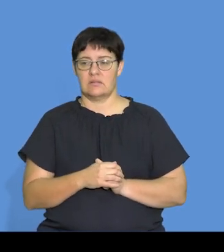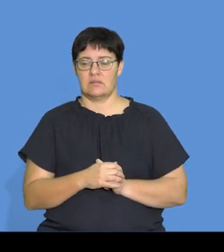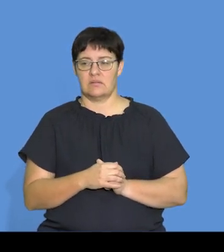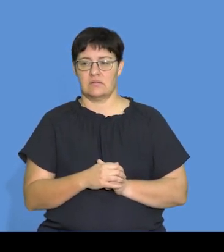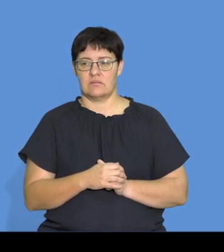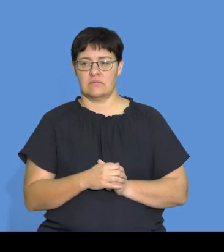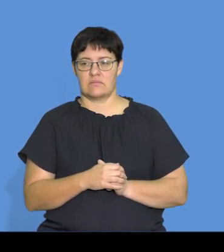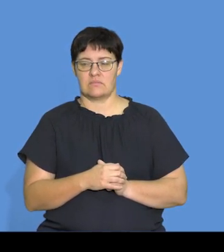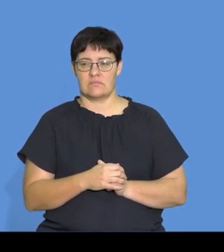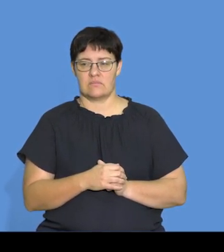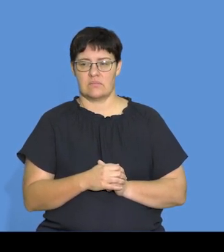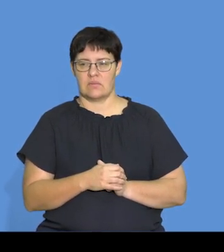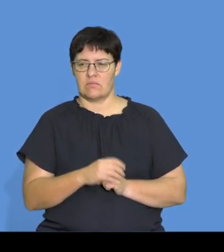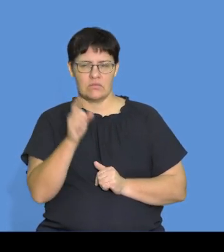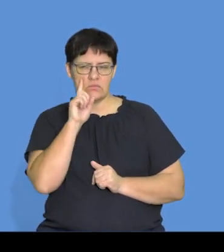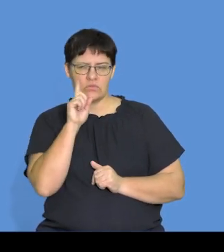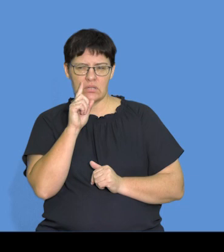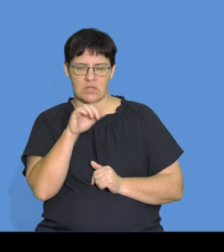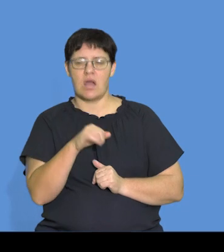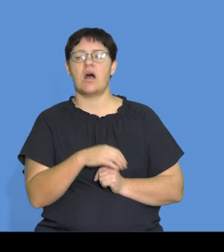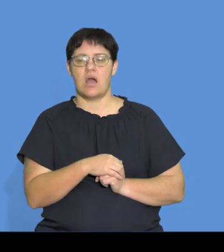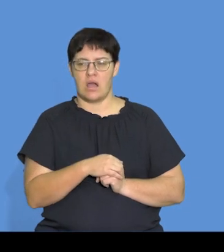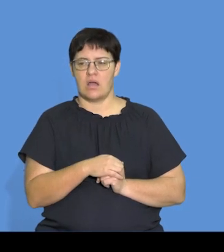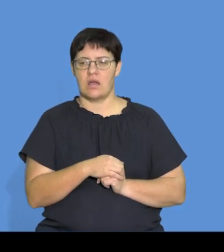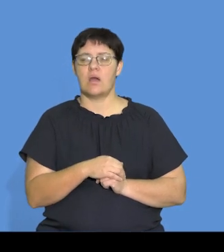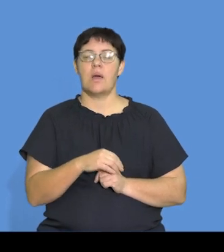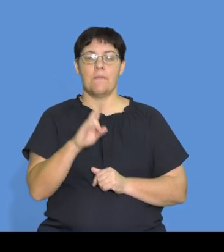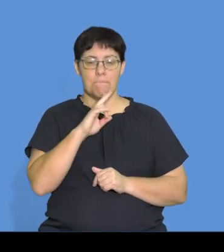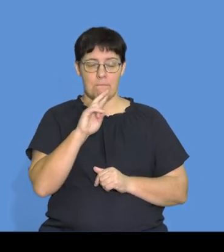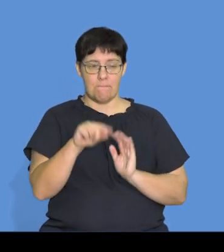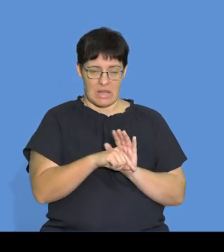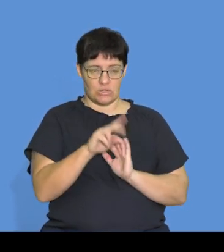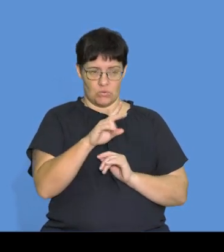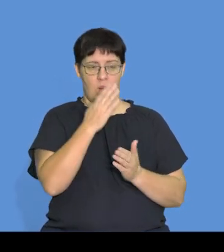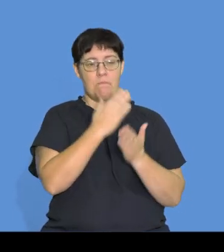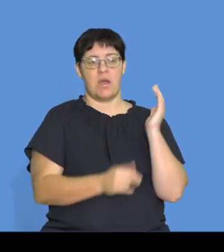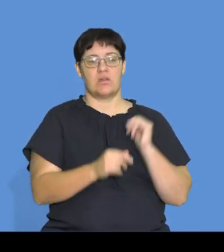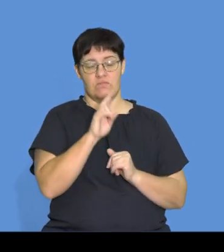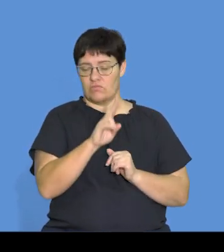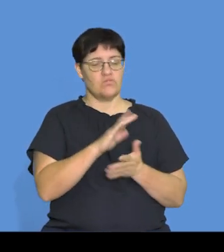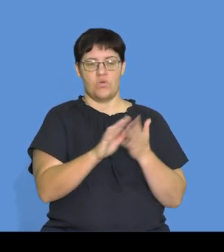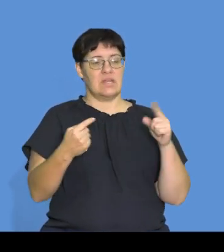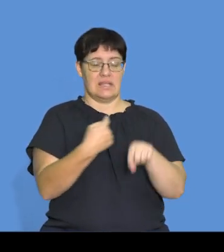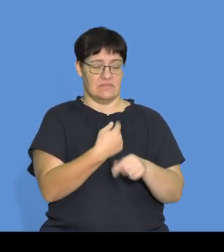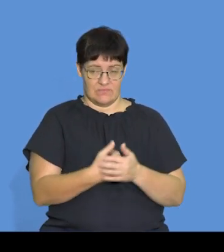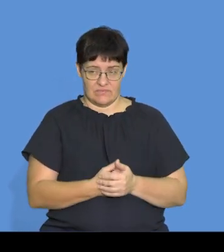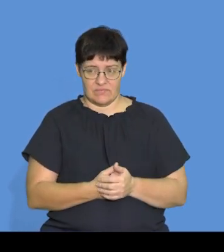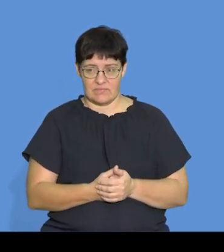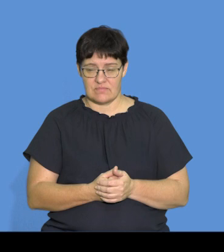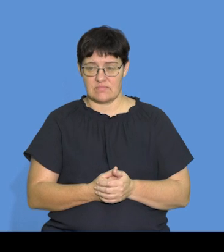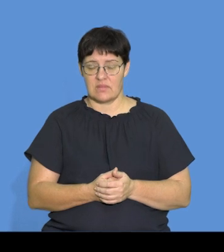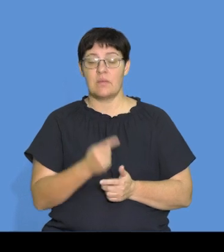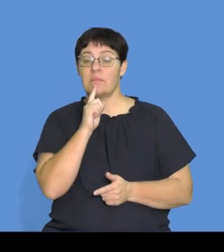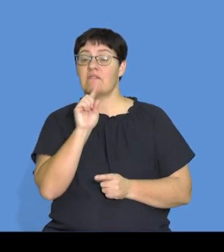So let me just quickly check that. Oh, my minus 2 is part of the question, so it's not the additive inverse. So it means I will